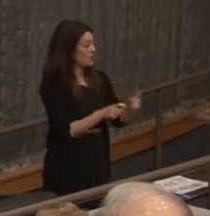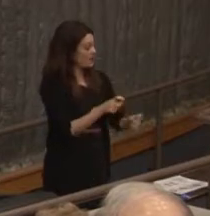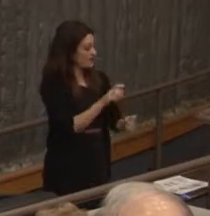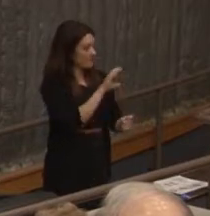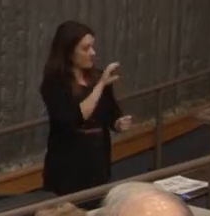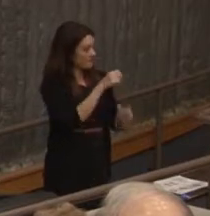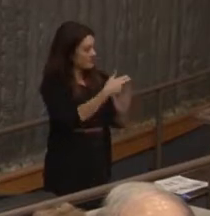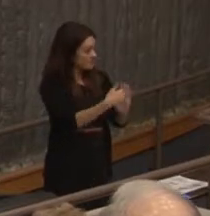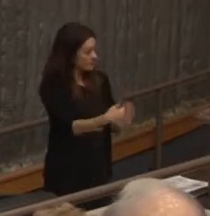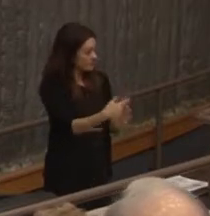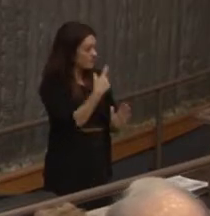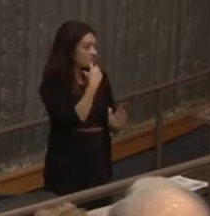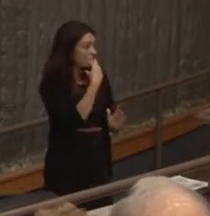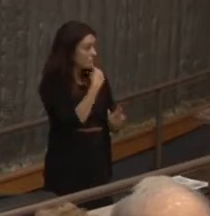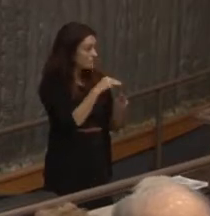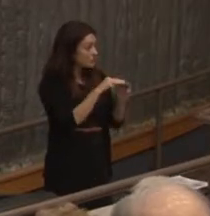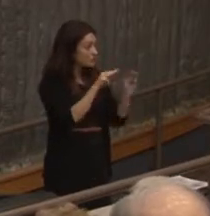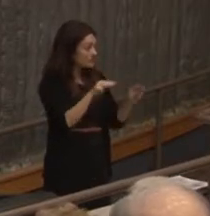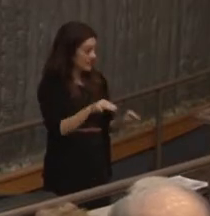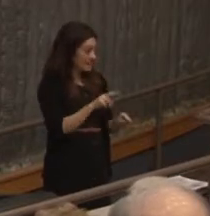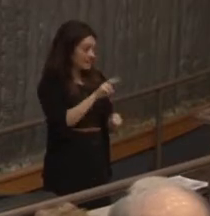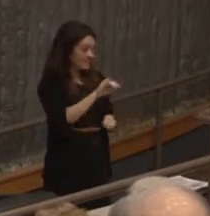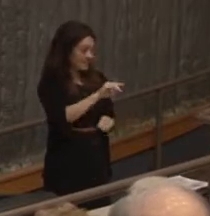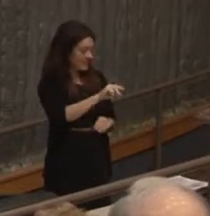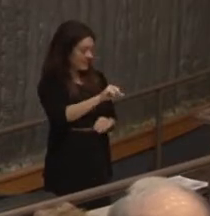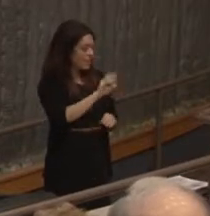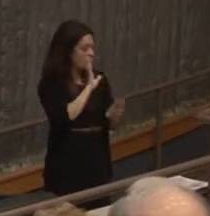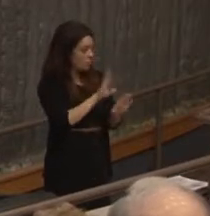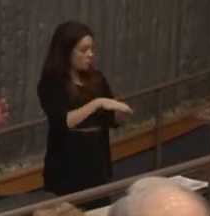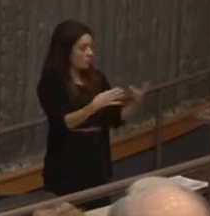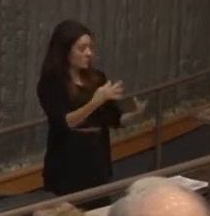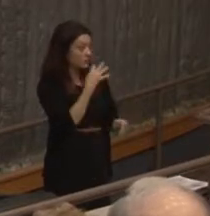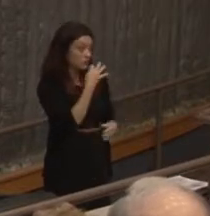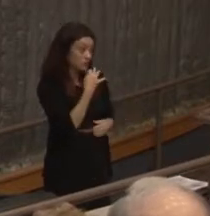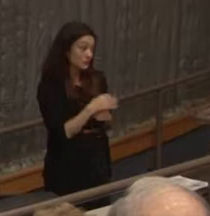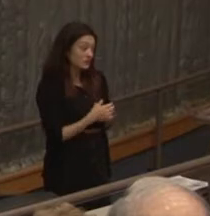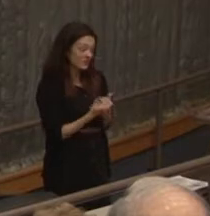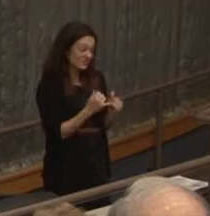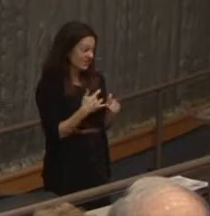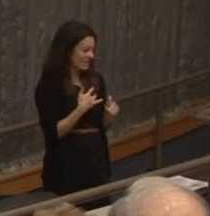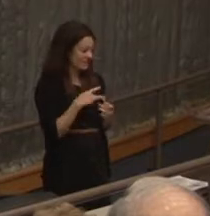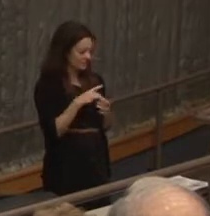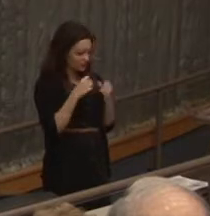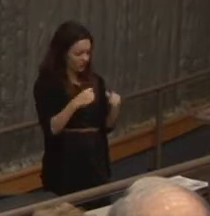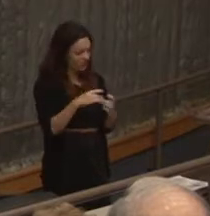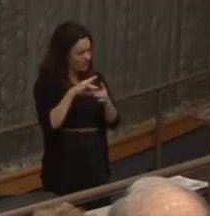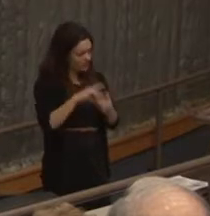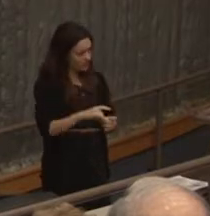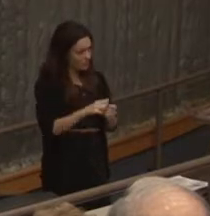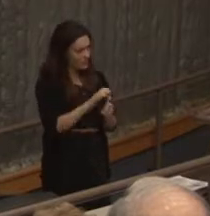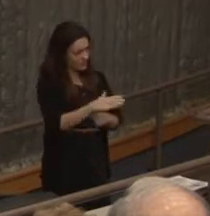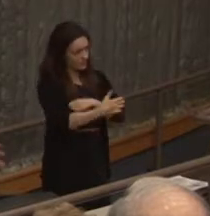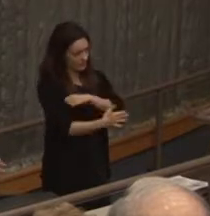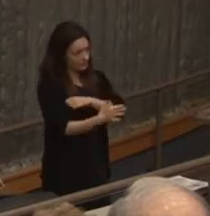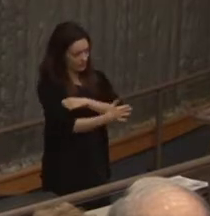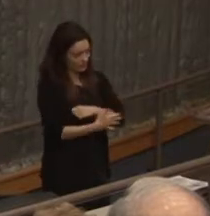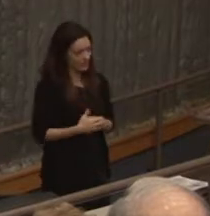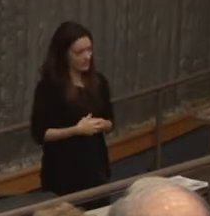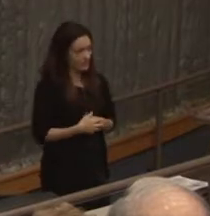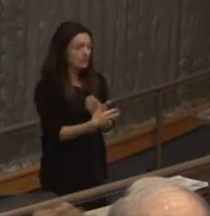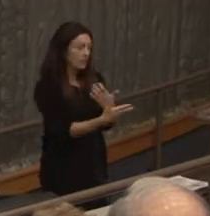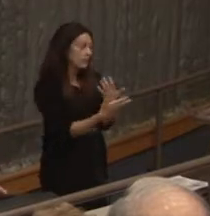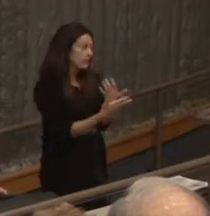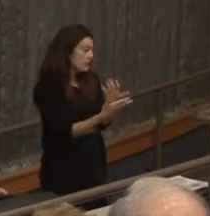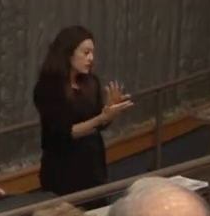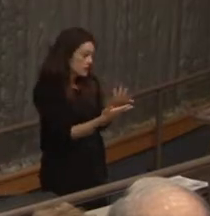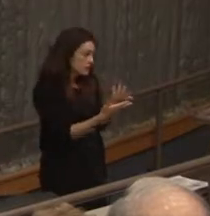Museum in Vilna, which will be opening up. And so he still feels a connection to the country, in spite of what happened